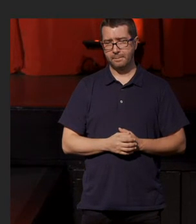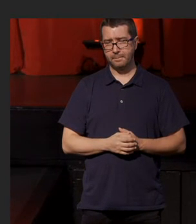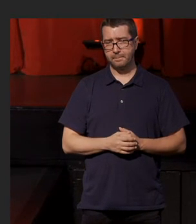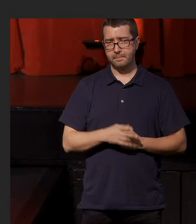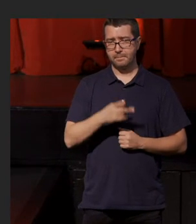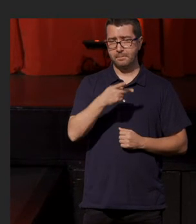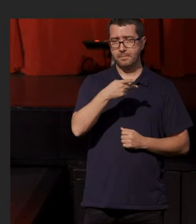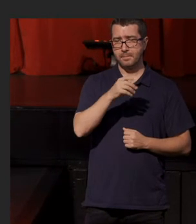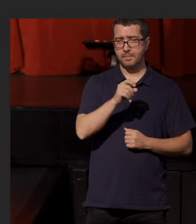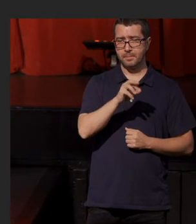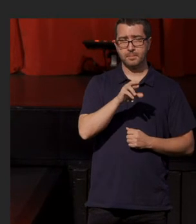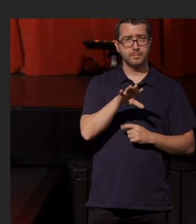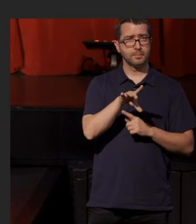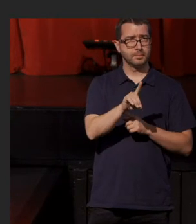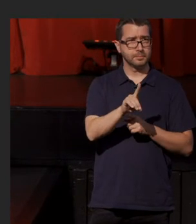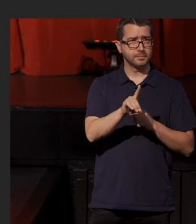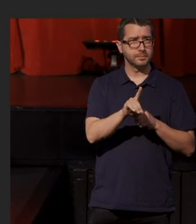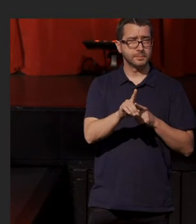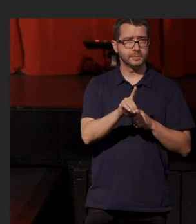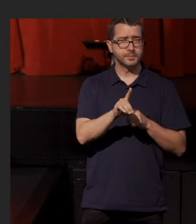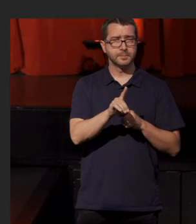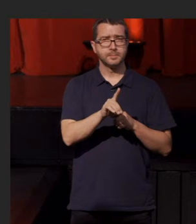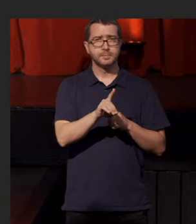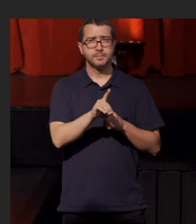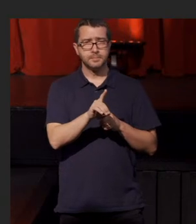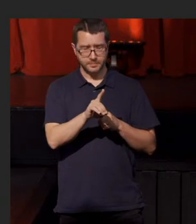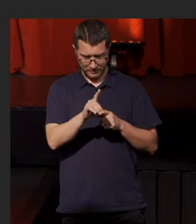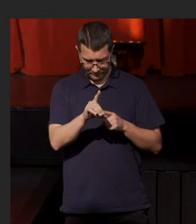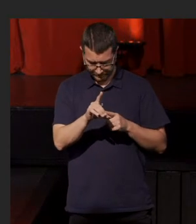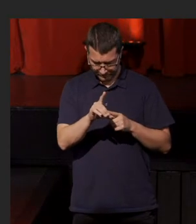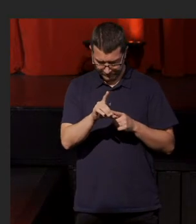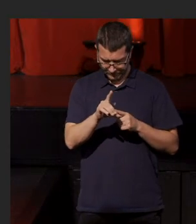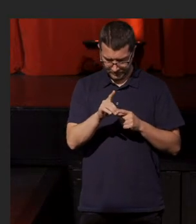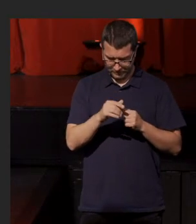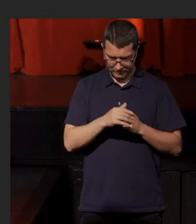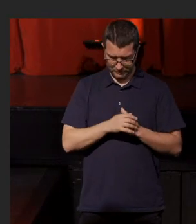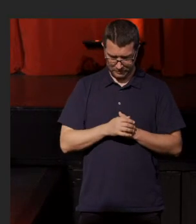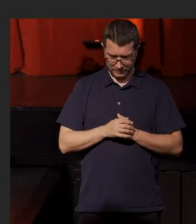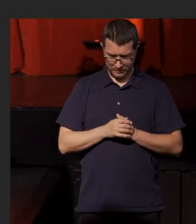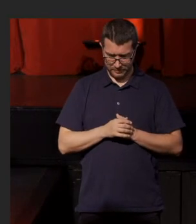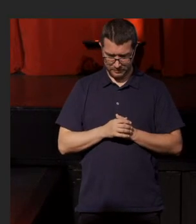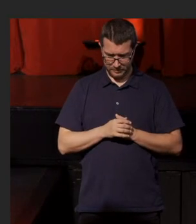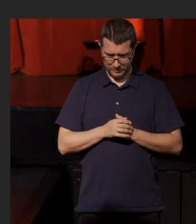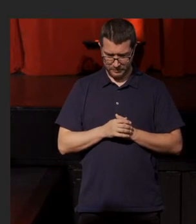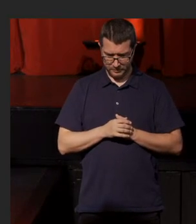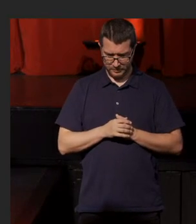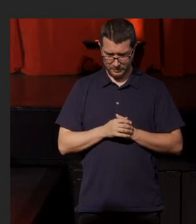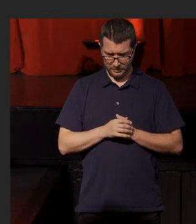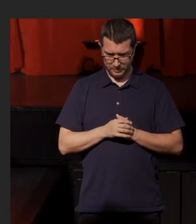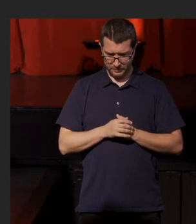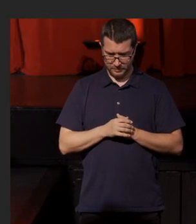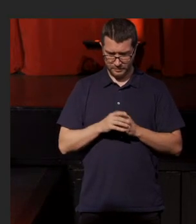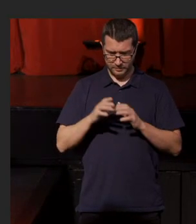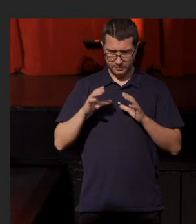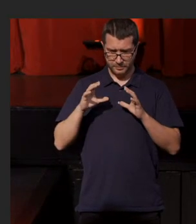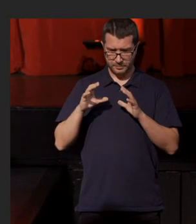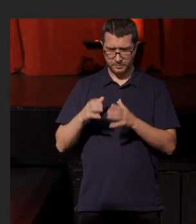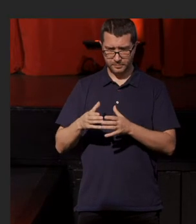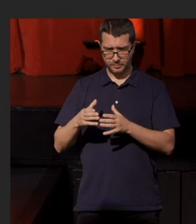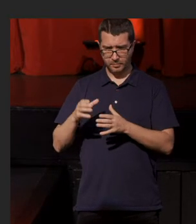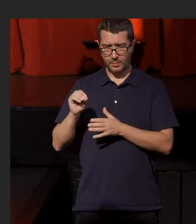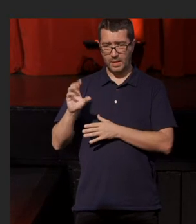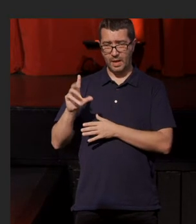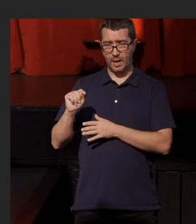the tendency under it to define an in-group and an out-group, and to define the out-group not simply as other